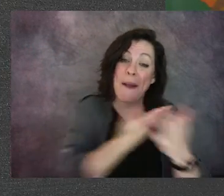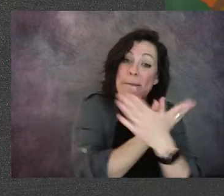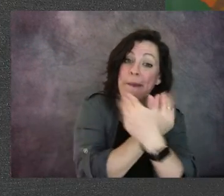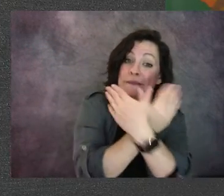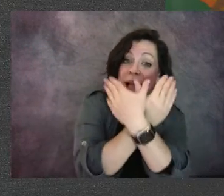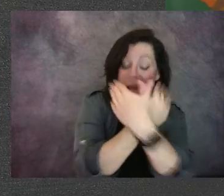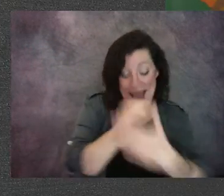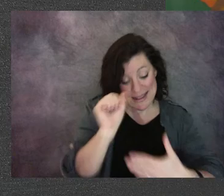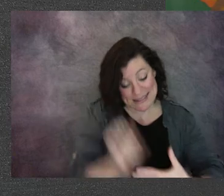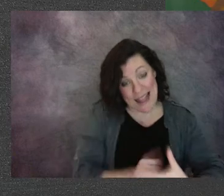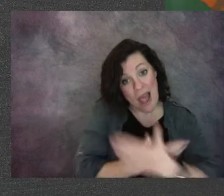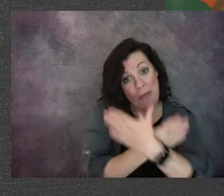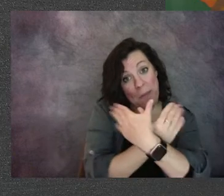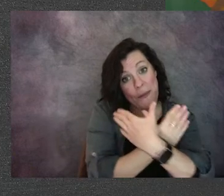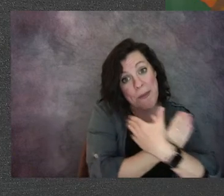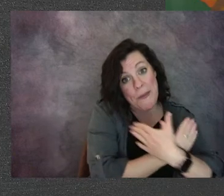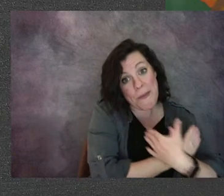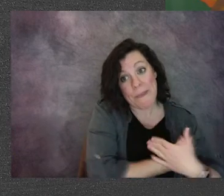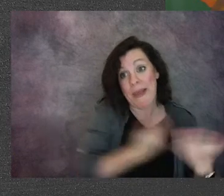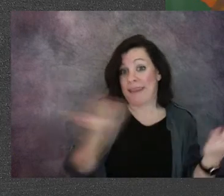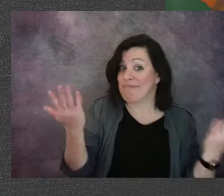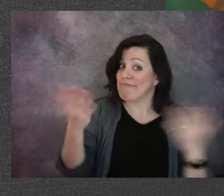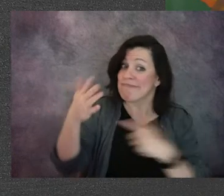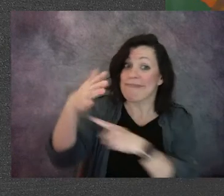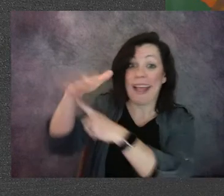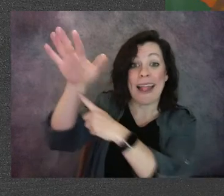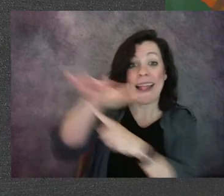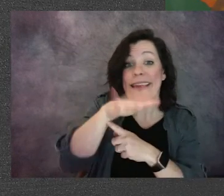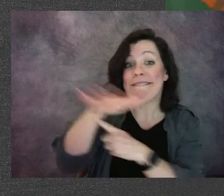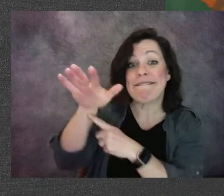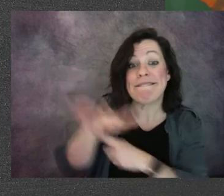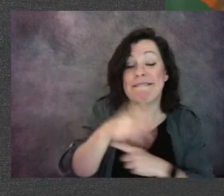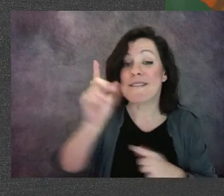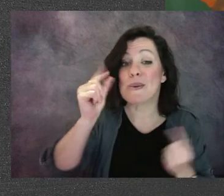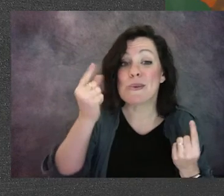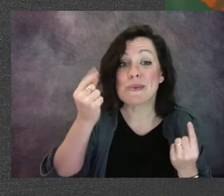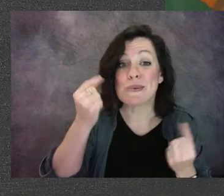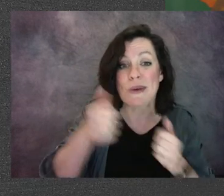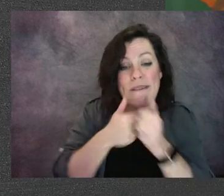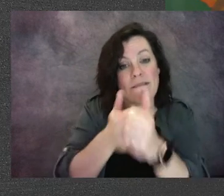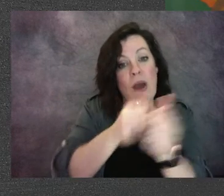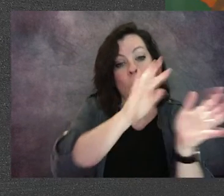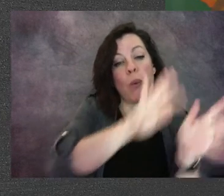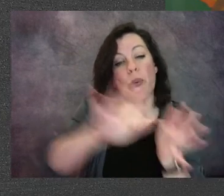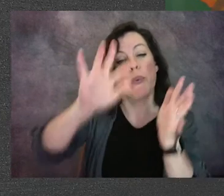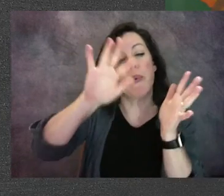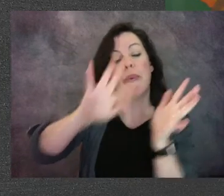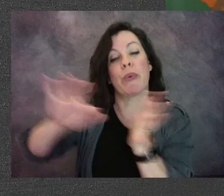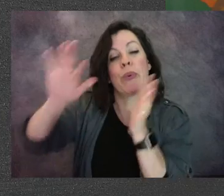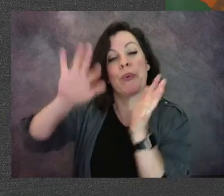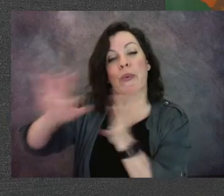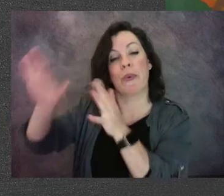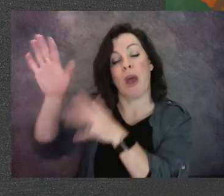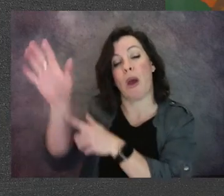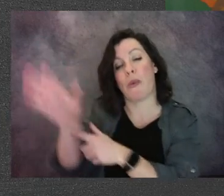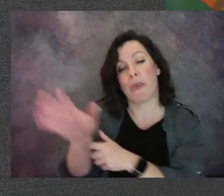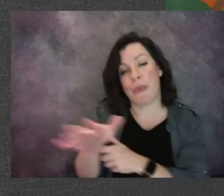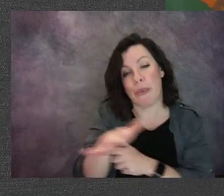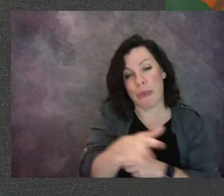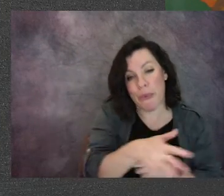Following butterflies going south. Well, a leaf man's gotta go where the wind